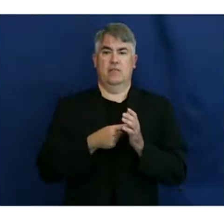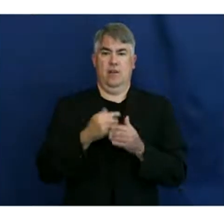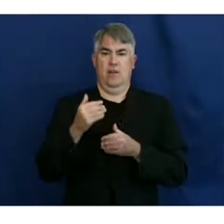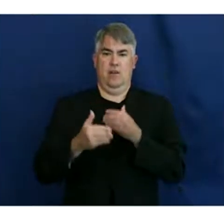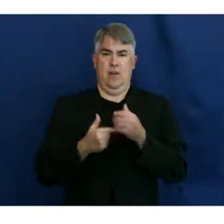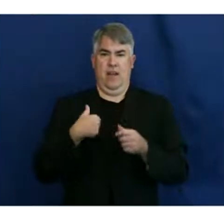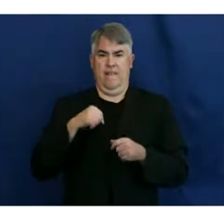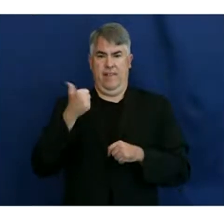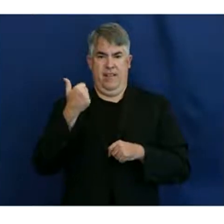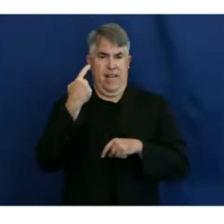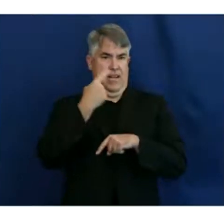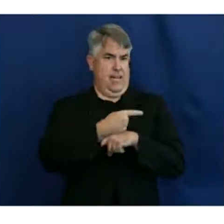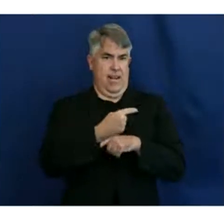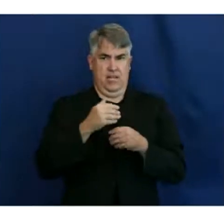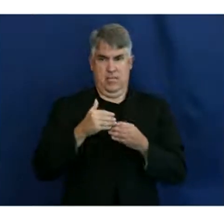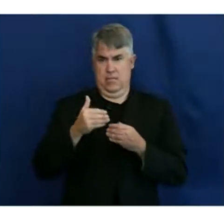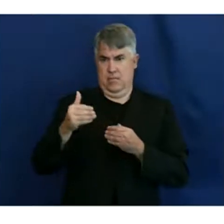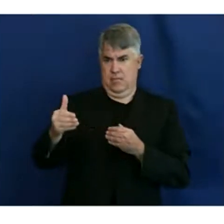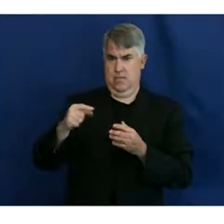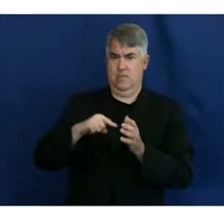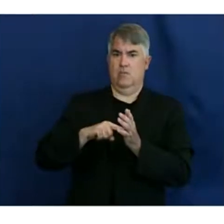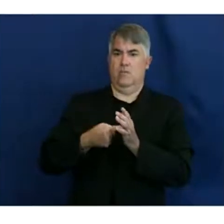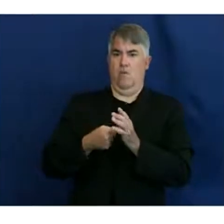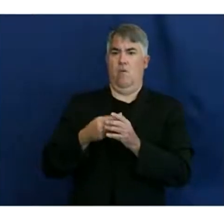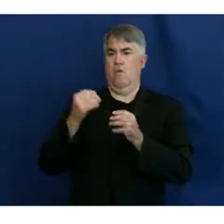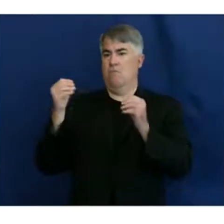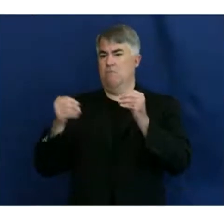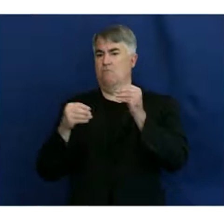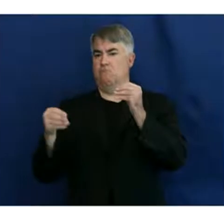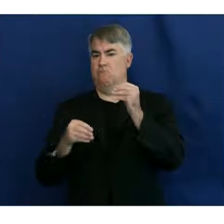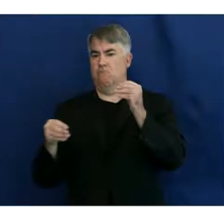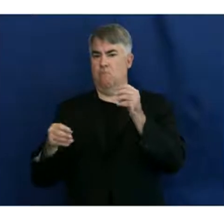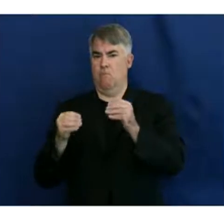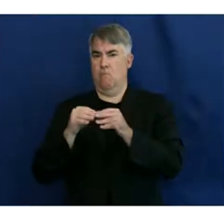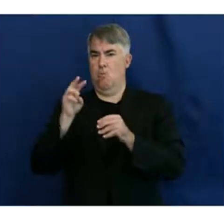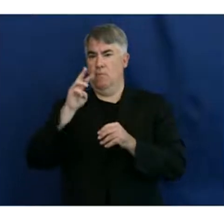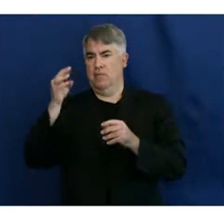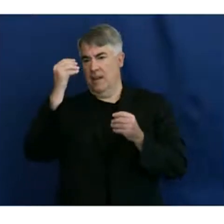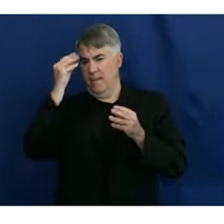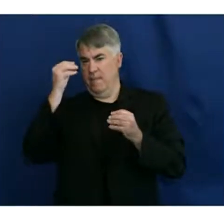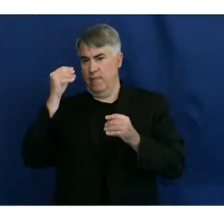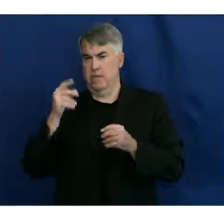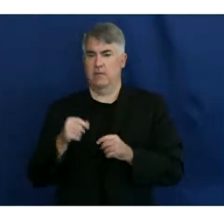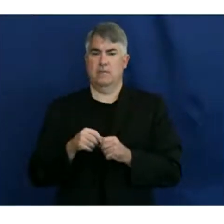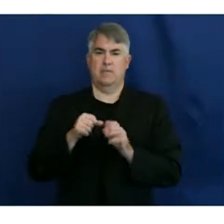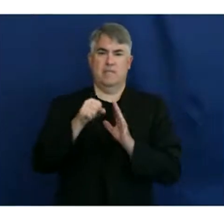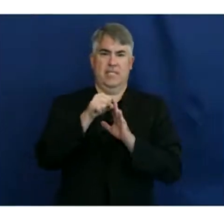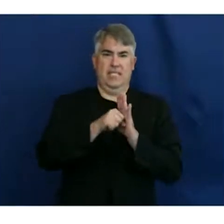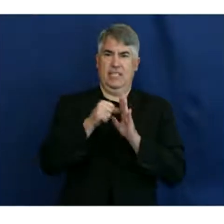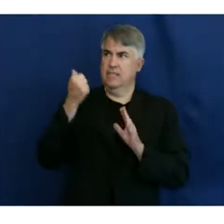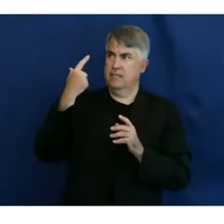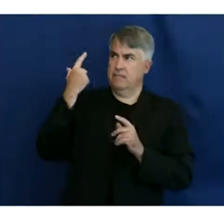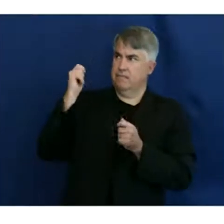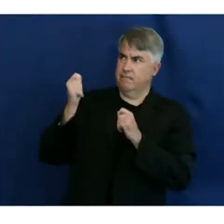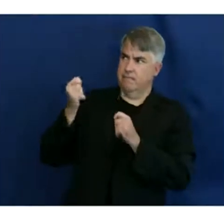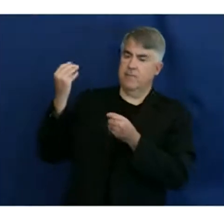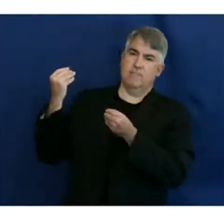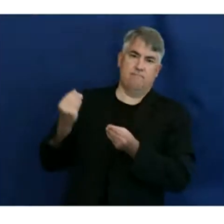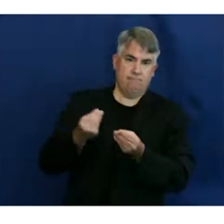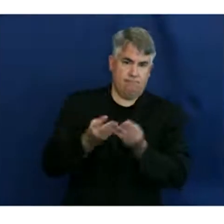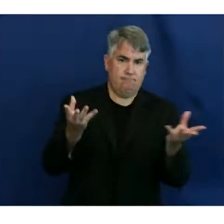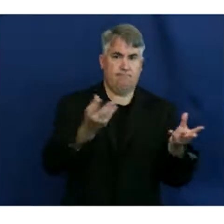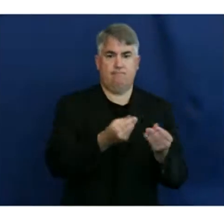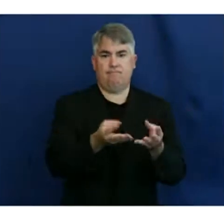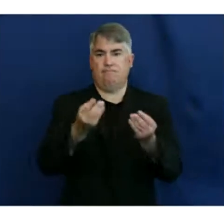that goes into effect, and we'll be posting that guidance. Will be on our website and the state's website. So if you have questions about that and what that looks